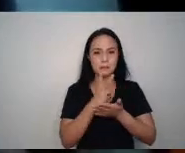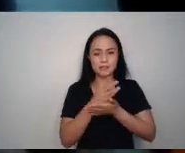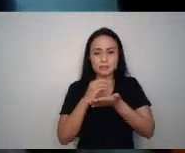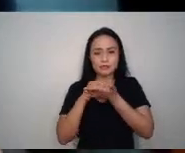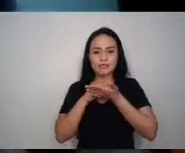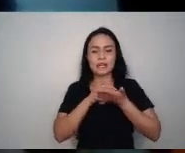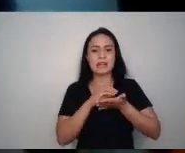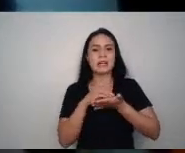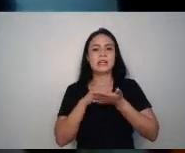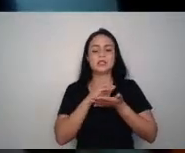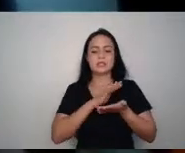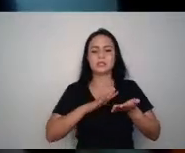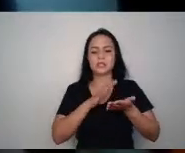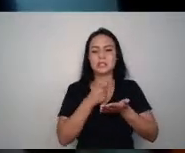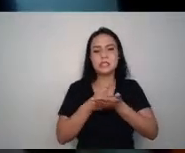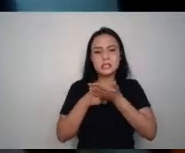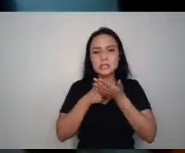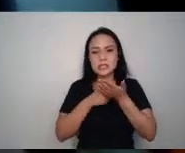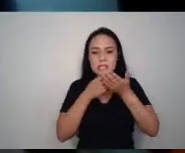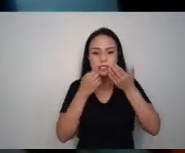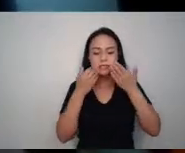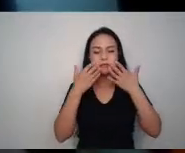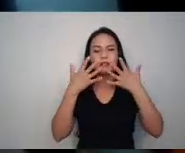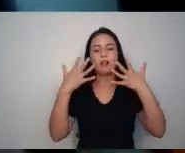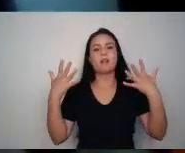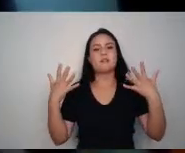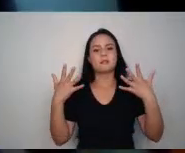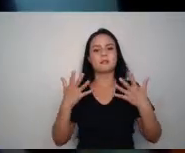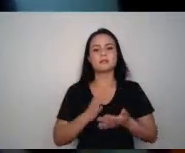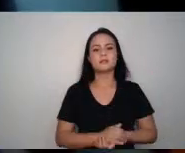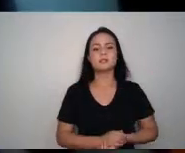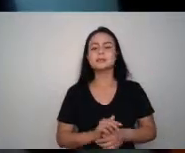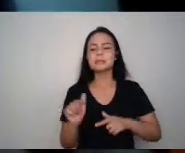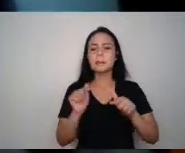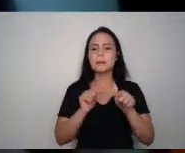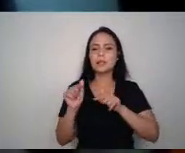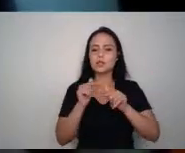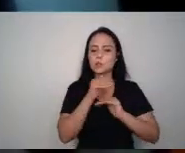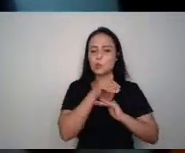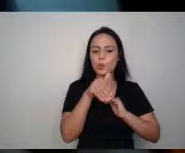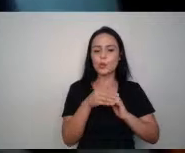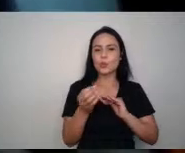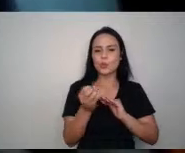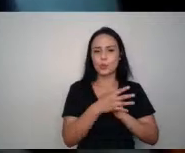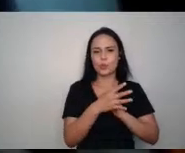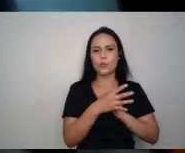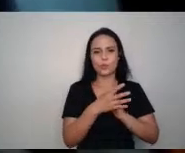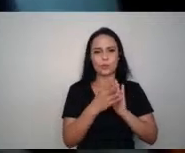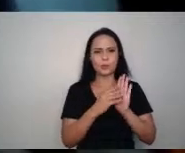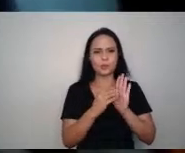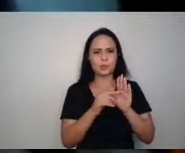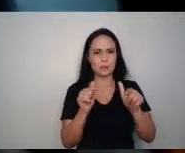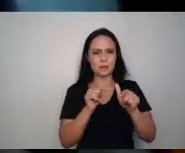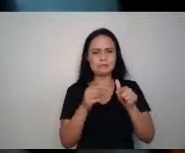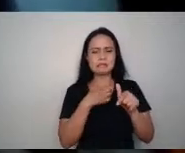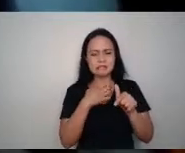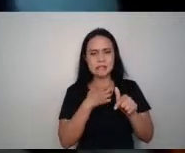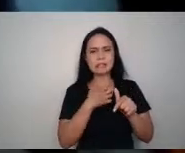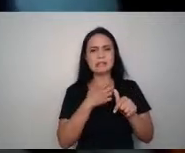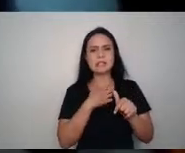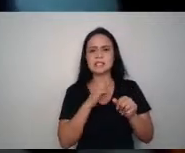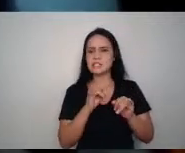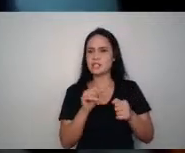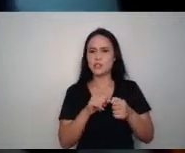And even in the absence of this very clear demand, workers who work in these platforms,